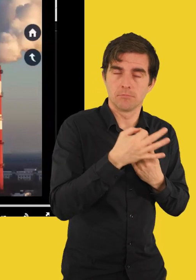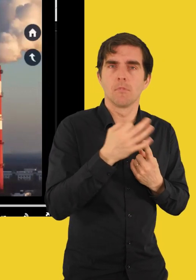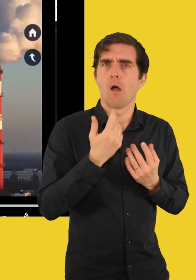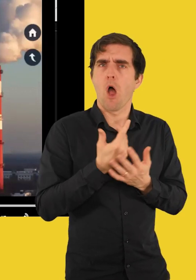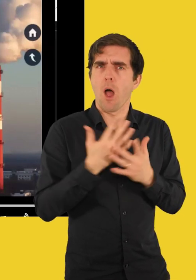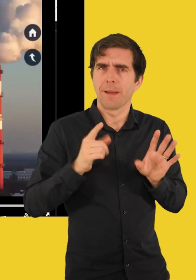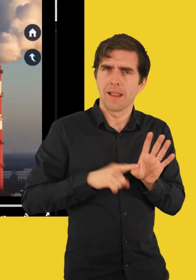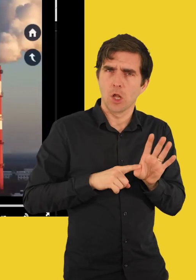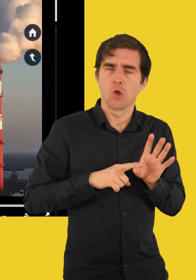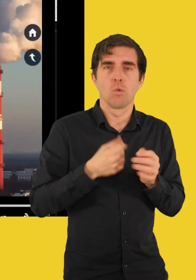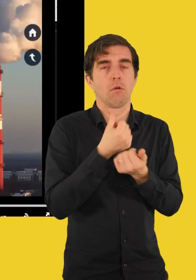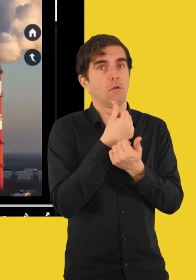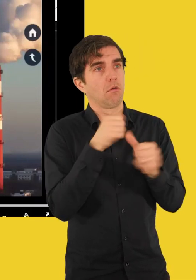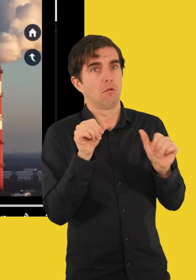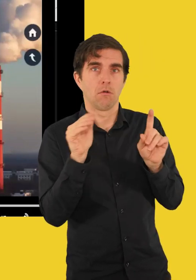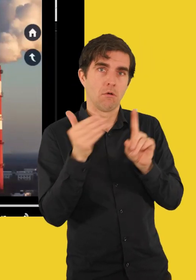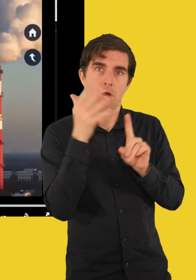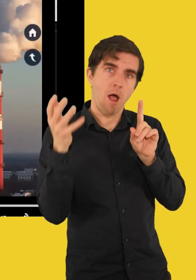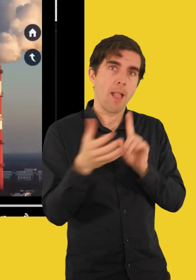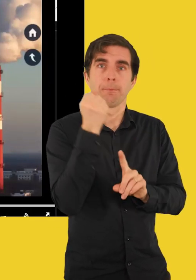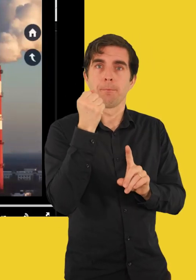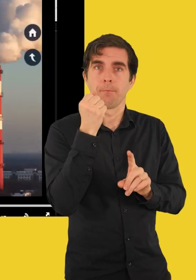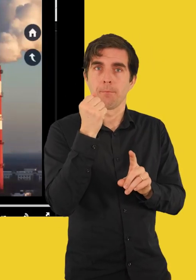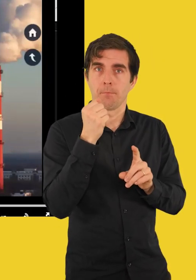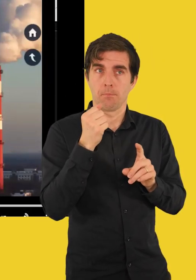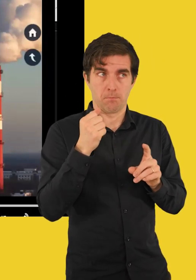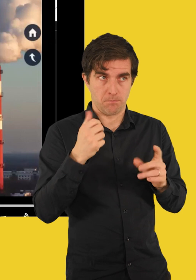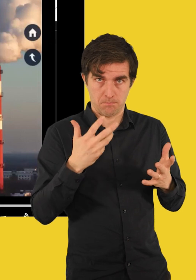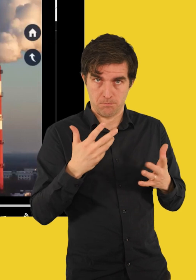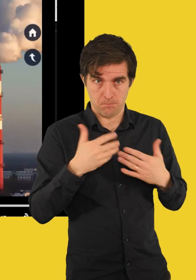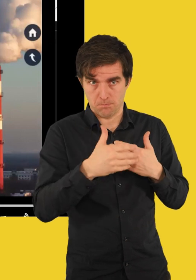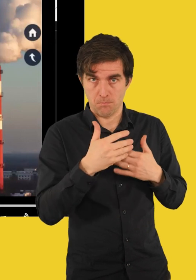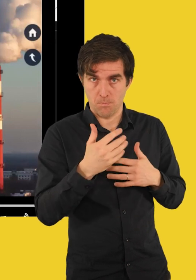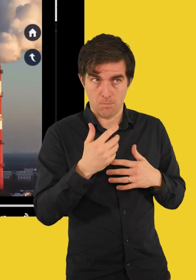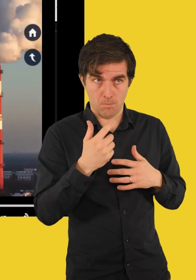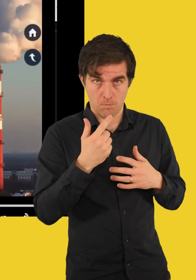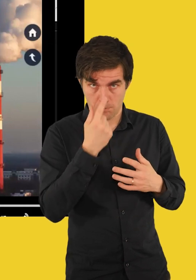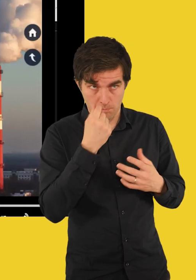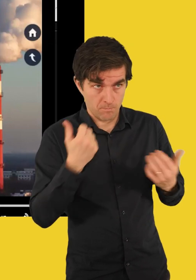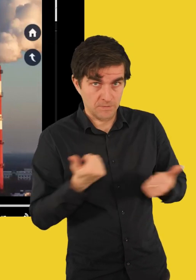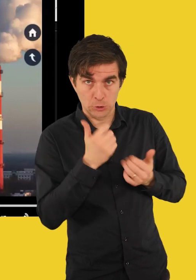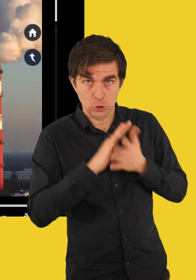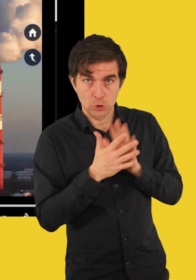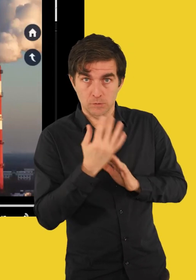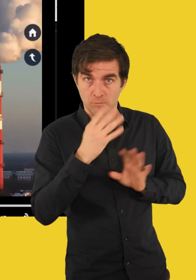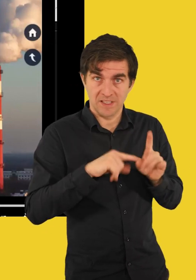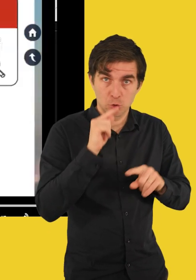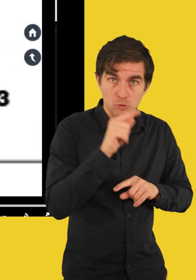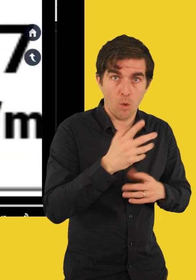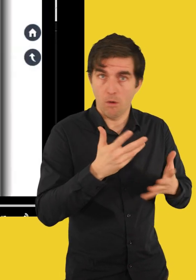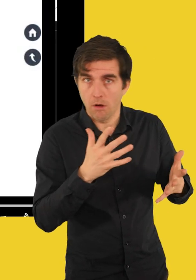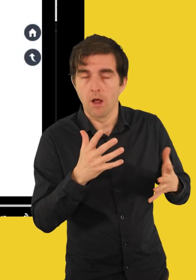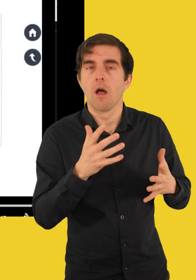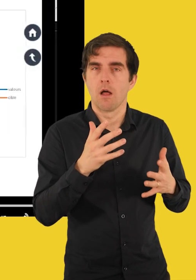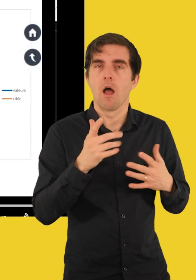how many years will it take us in order to achieve the target that we have fixed in 4 years? And here you have